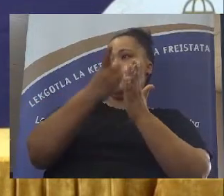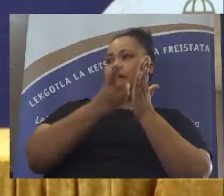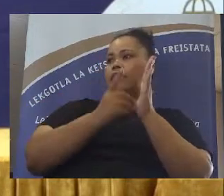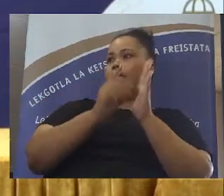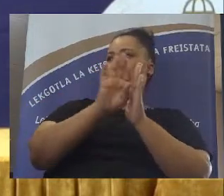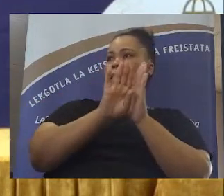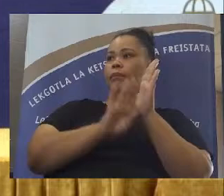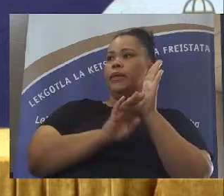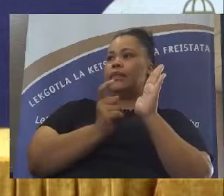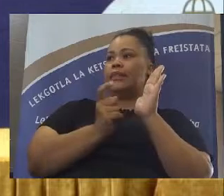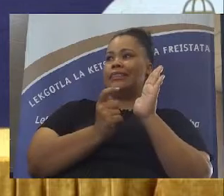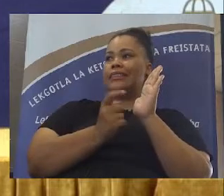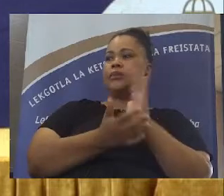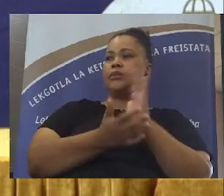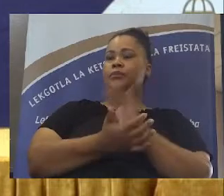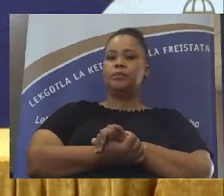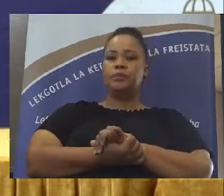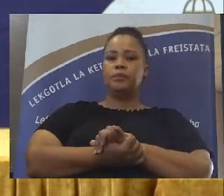bill.